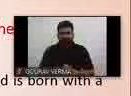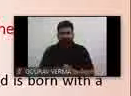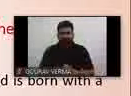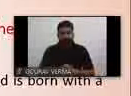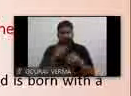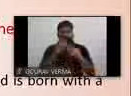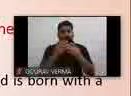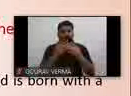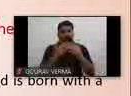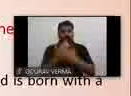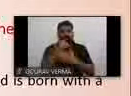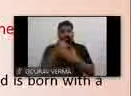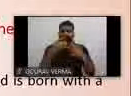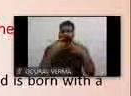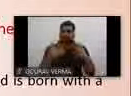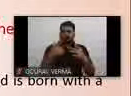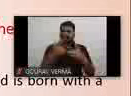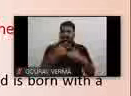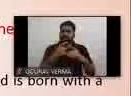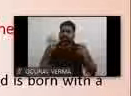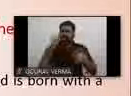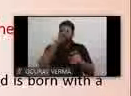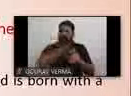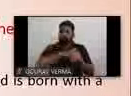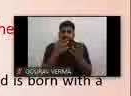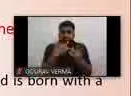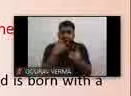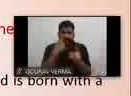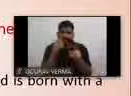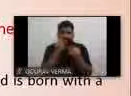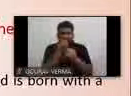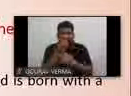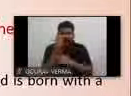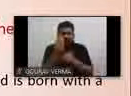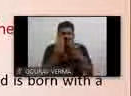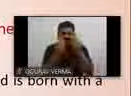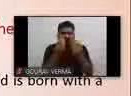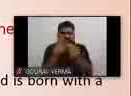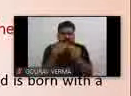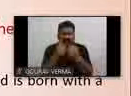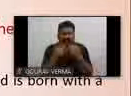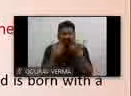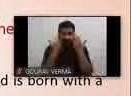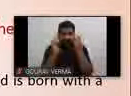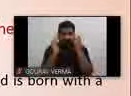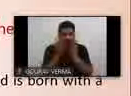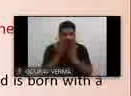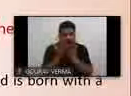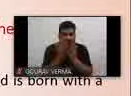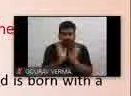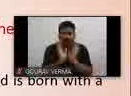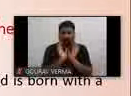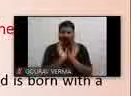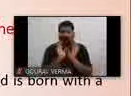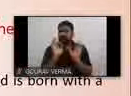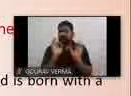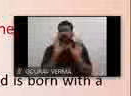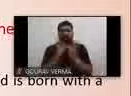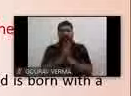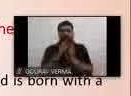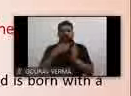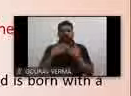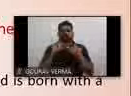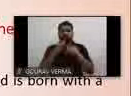Another big advantage, I don't know what this flower and this thing has come on the slide, never mind. Starting